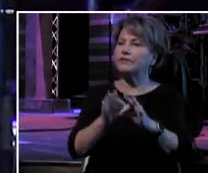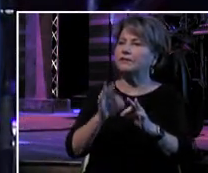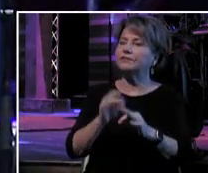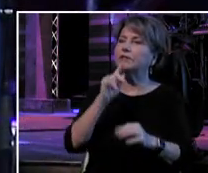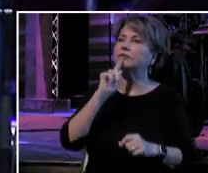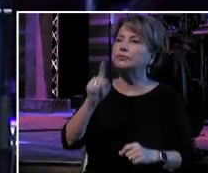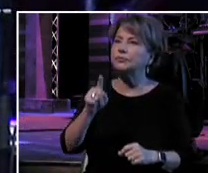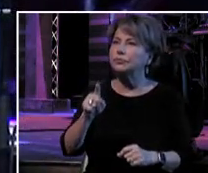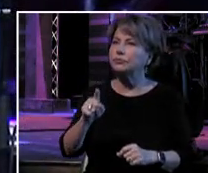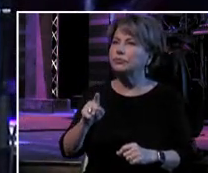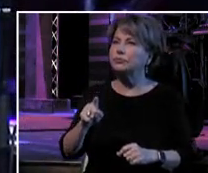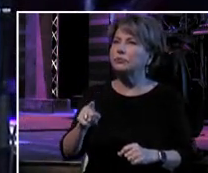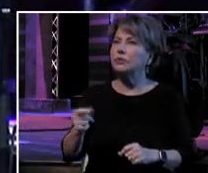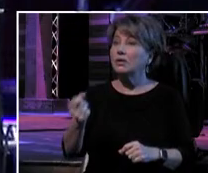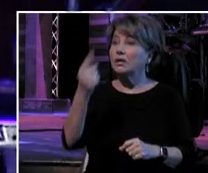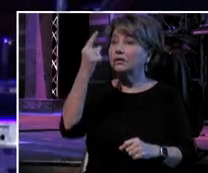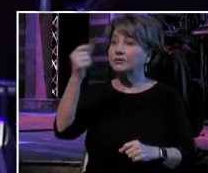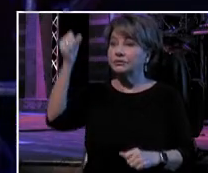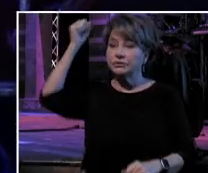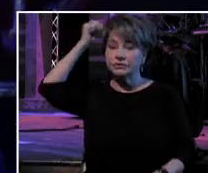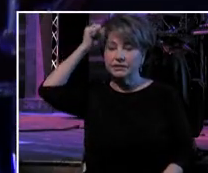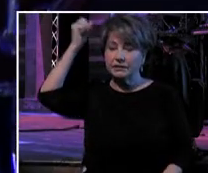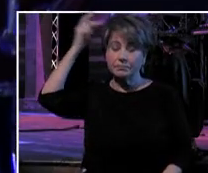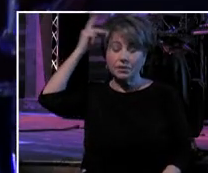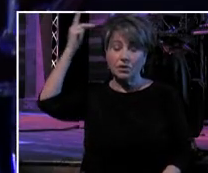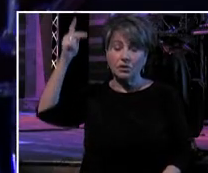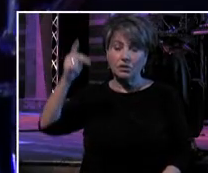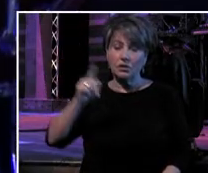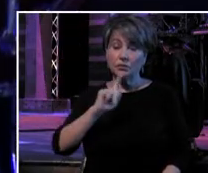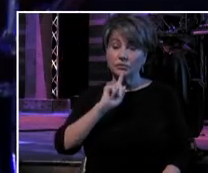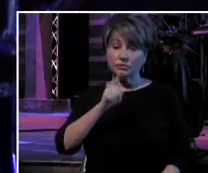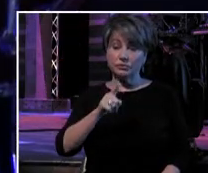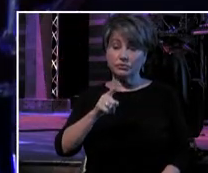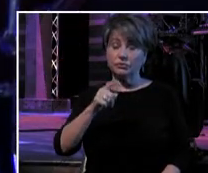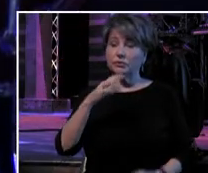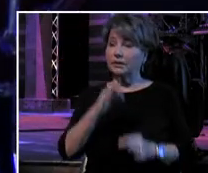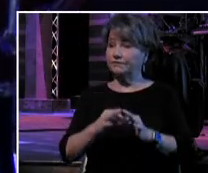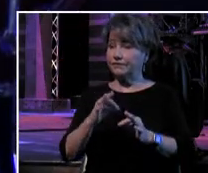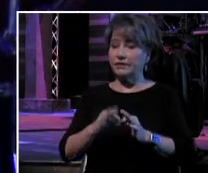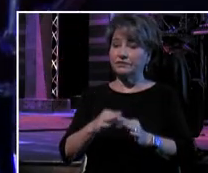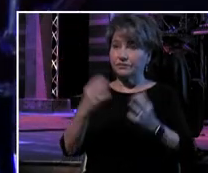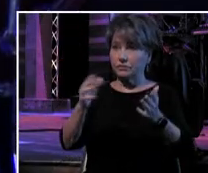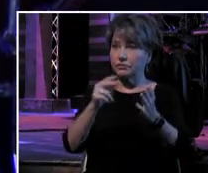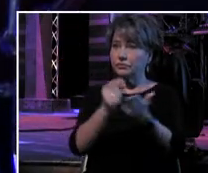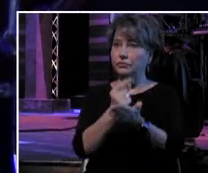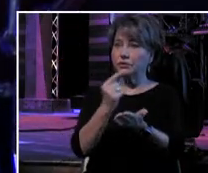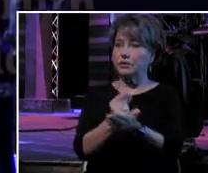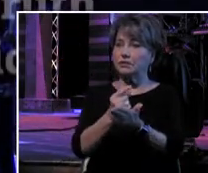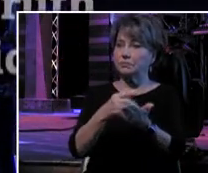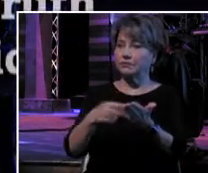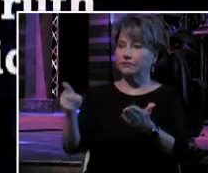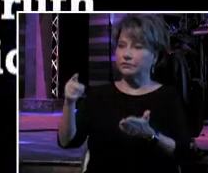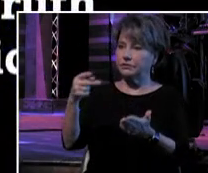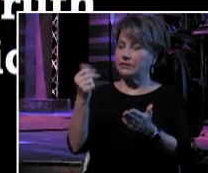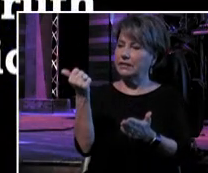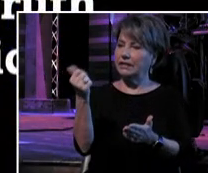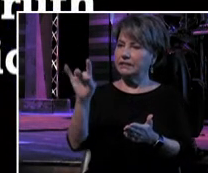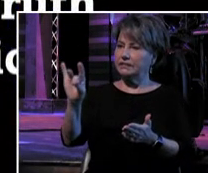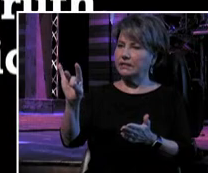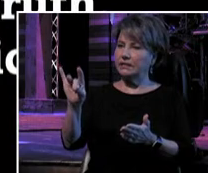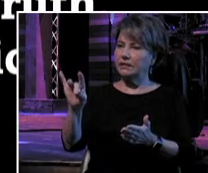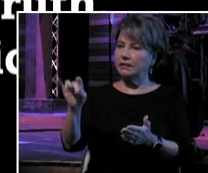Apostle Paul by talking him down while they were preaching the gospel. And Paul says, basically, look at verse 18, I don't